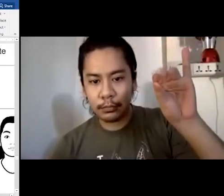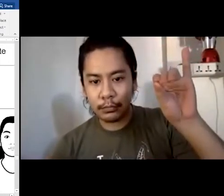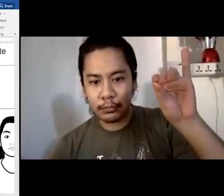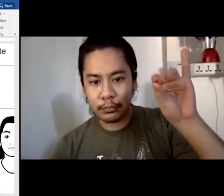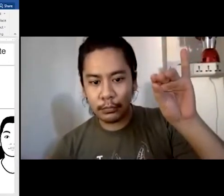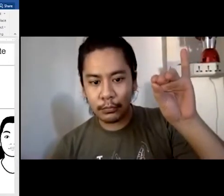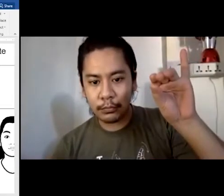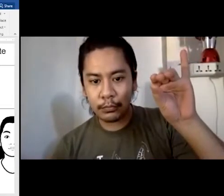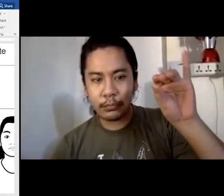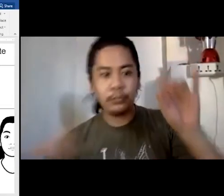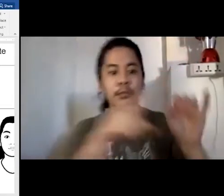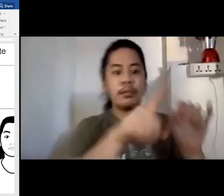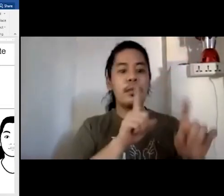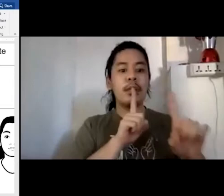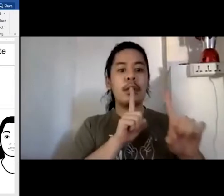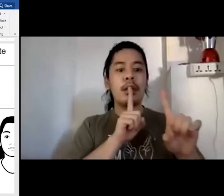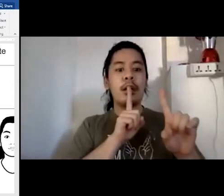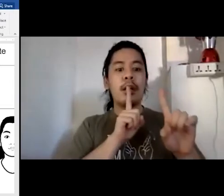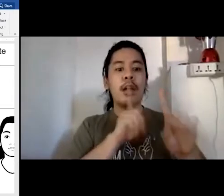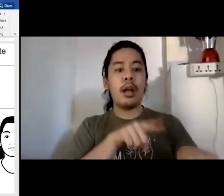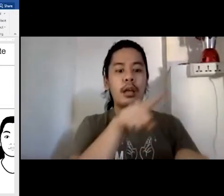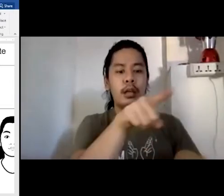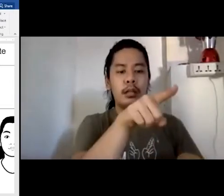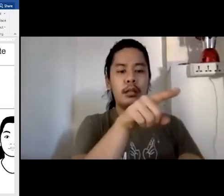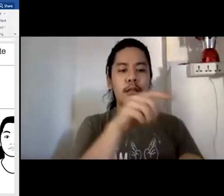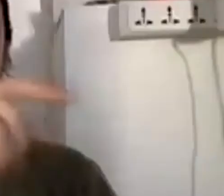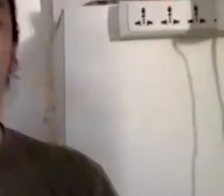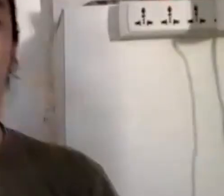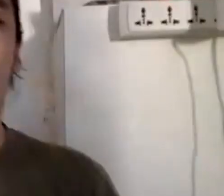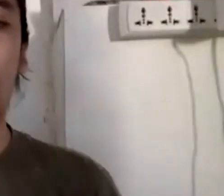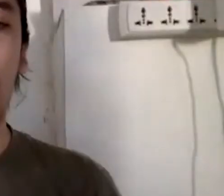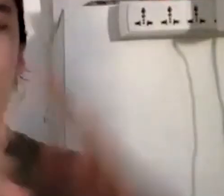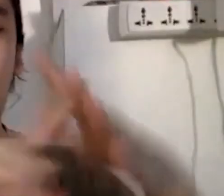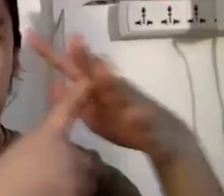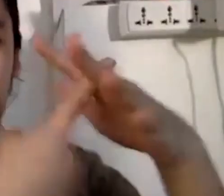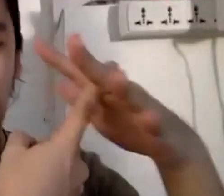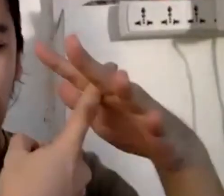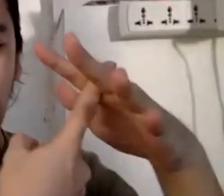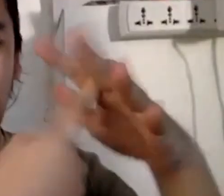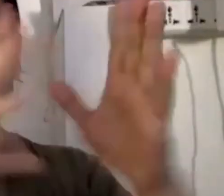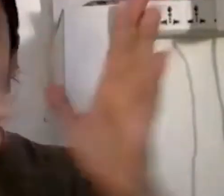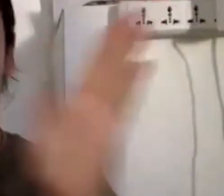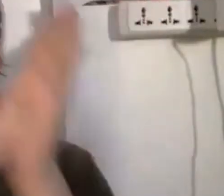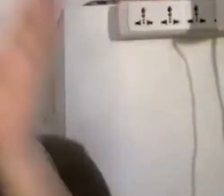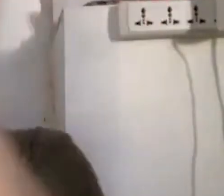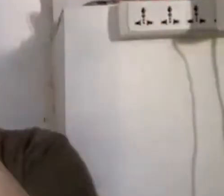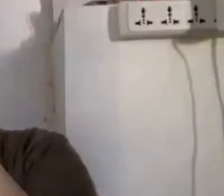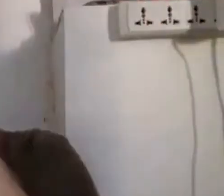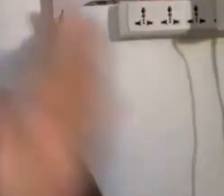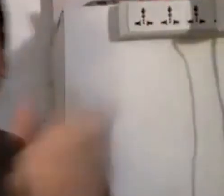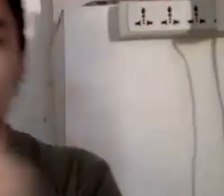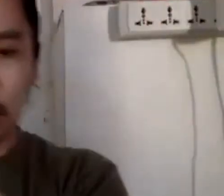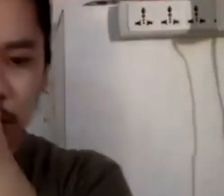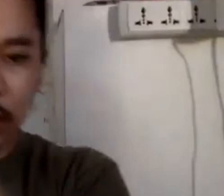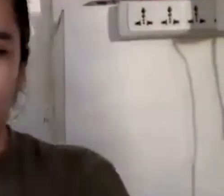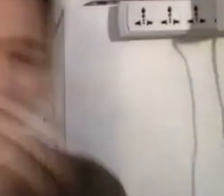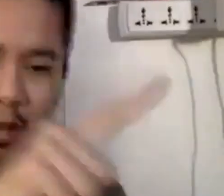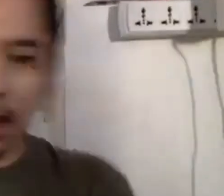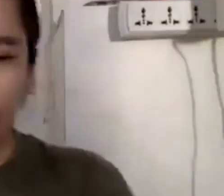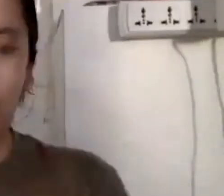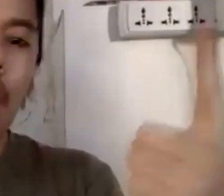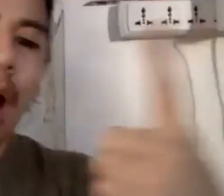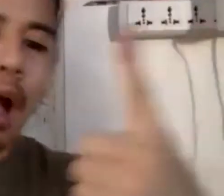Okay, so if we go So back. C at different times. Yes, at different times, yes. So Yami was right. Okay,